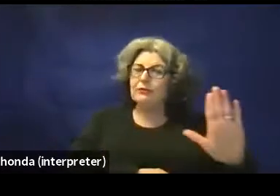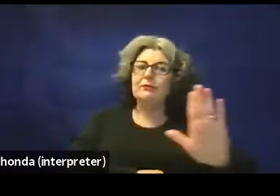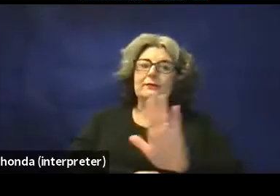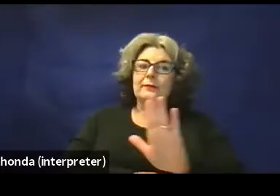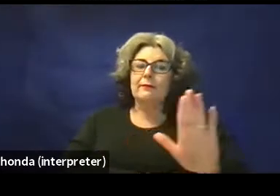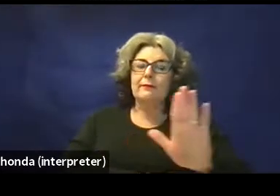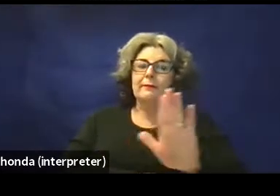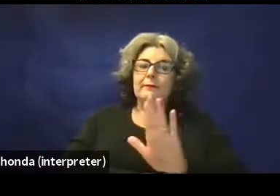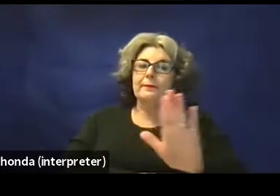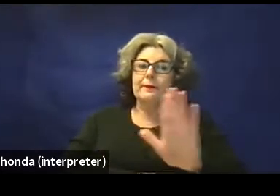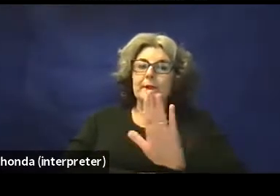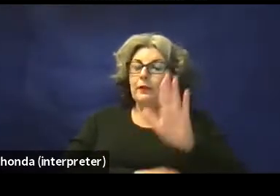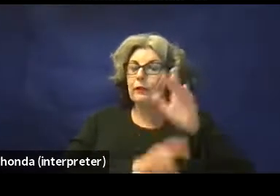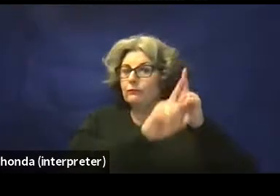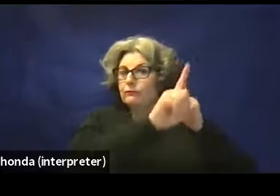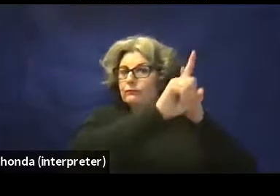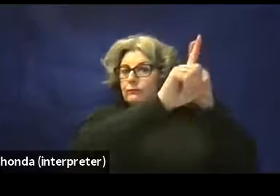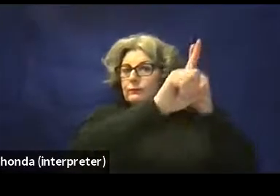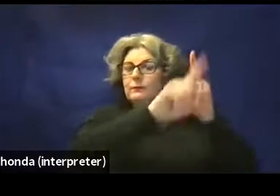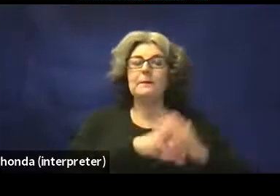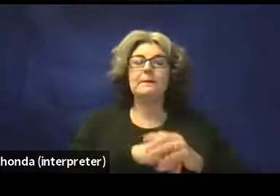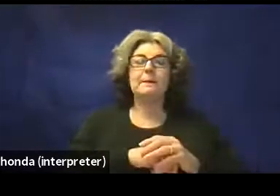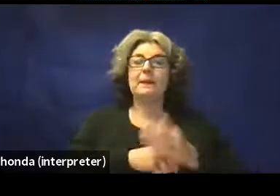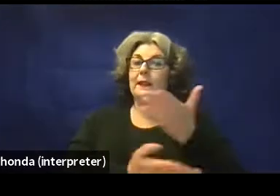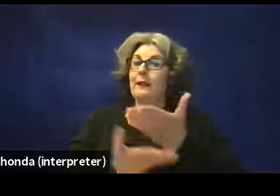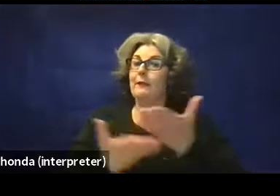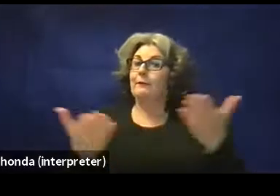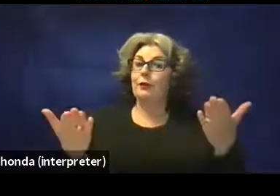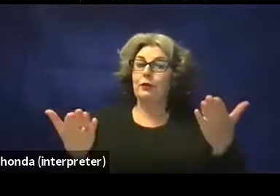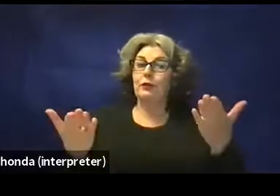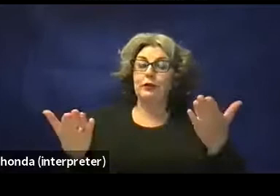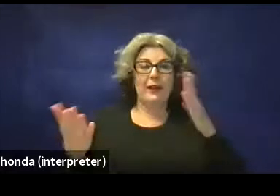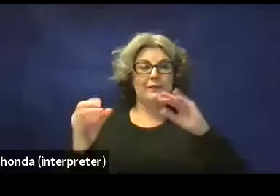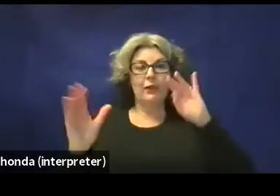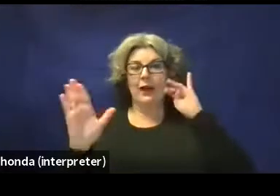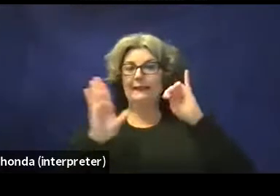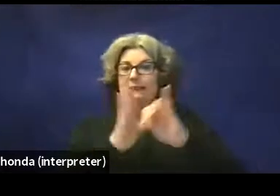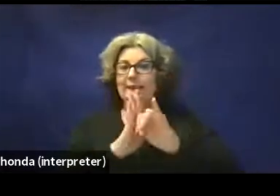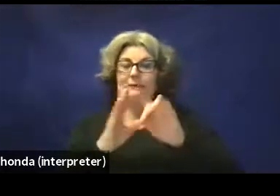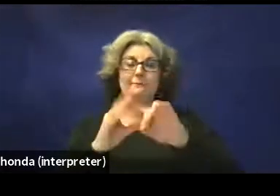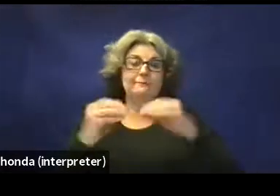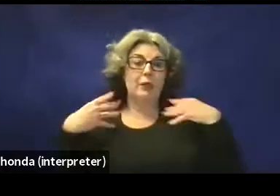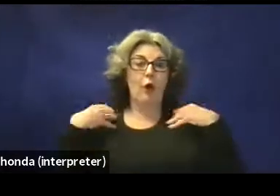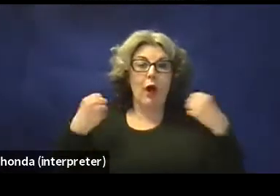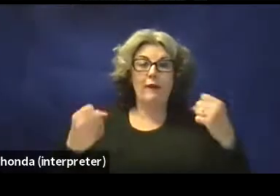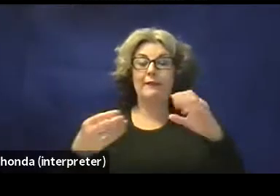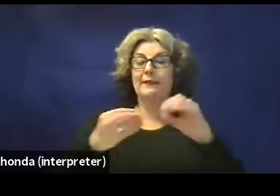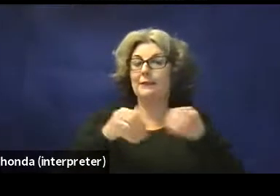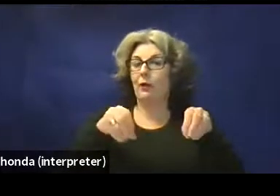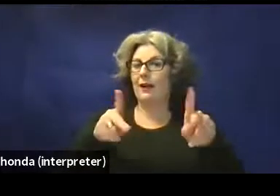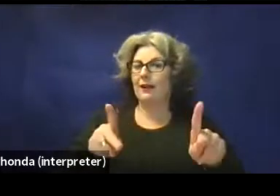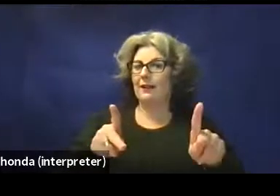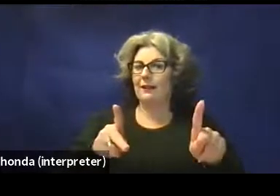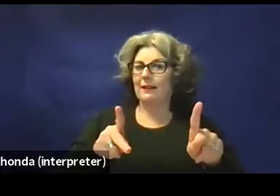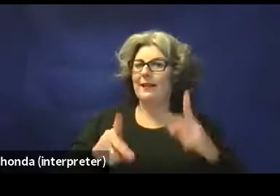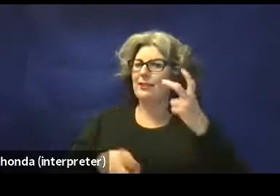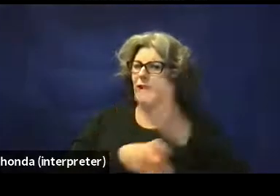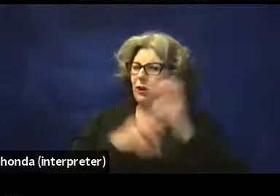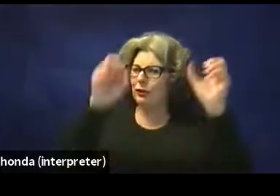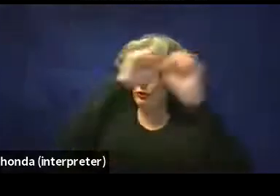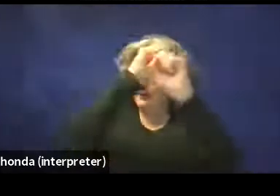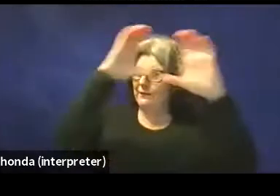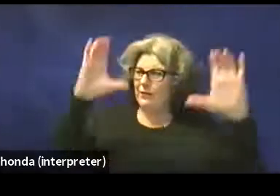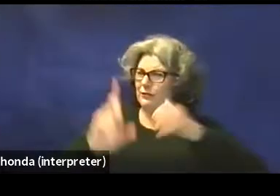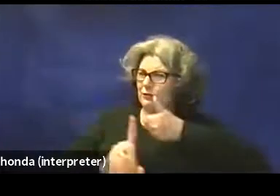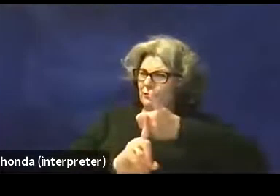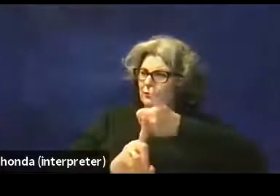your trajectory. If you don't have the identity, the confidence, or the opportunity to flex that, it's really hard to envision it.